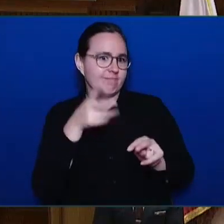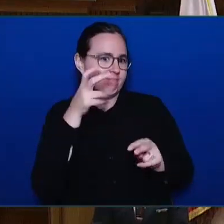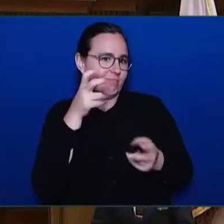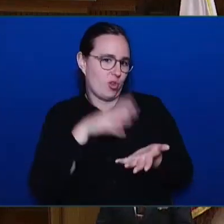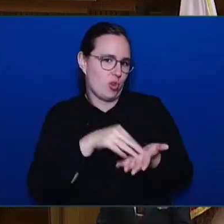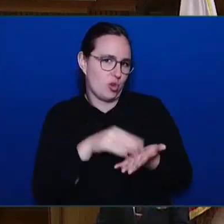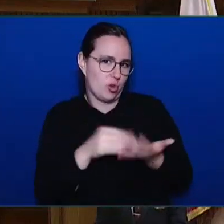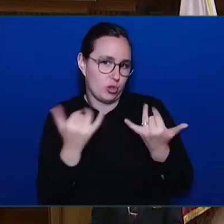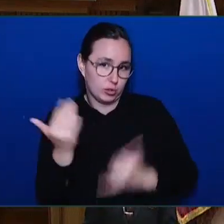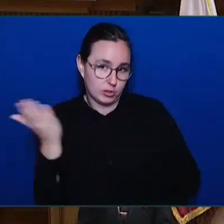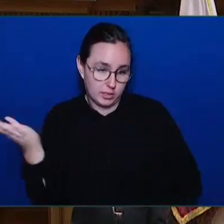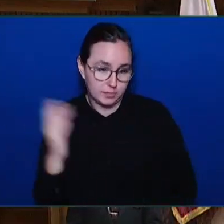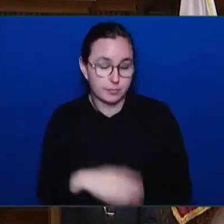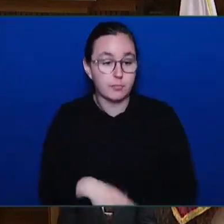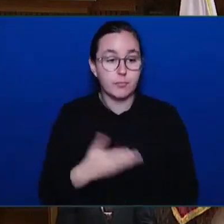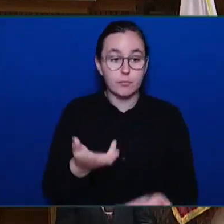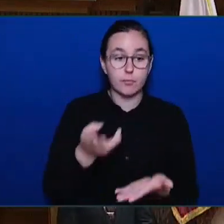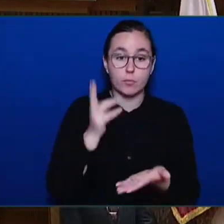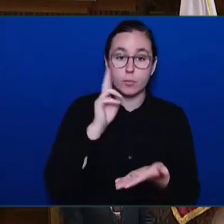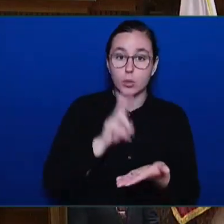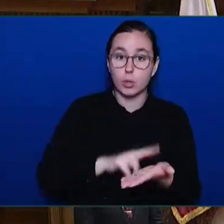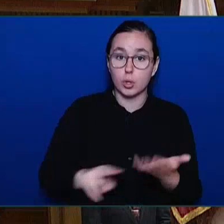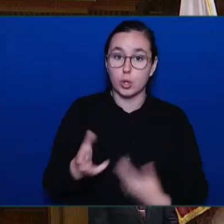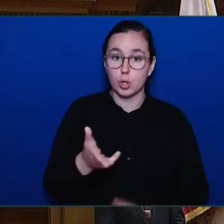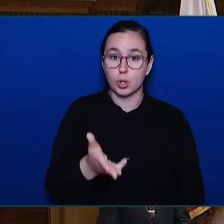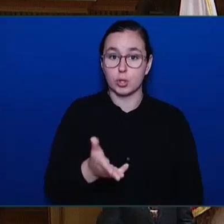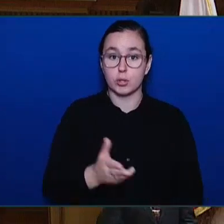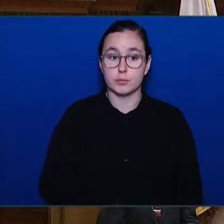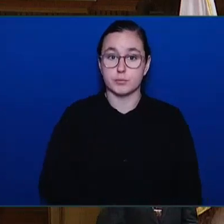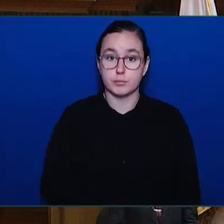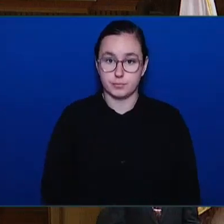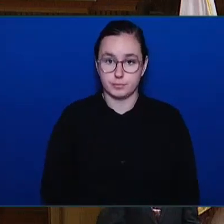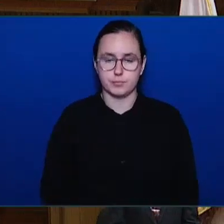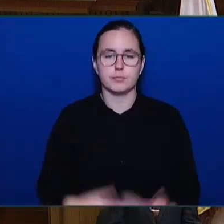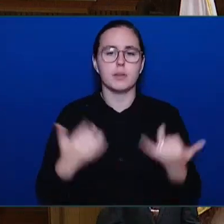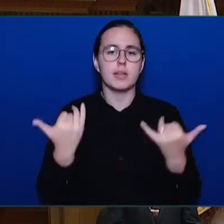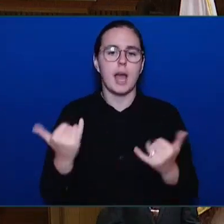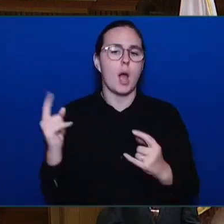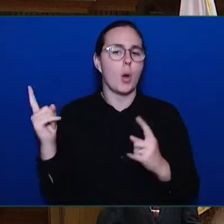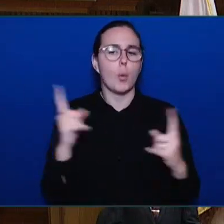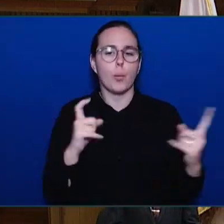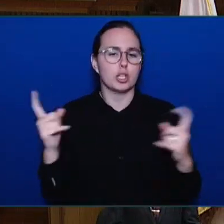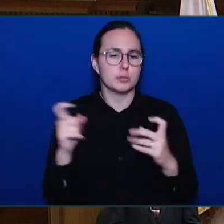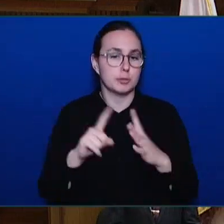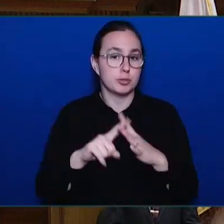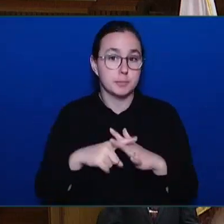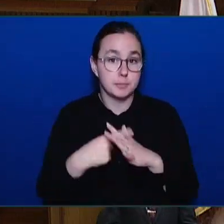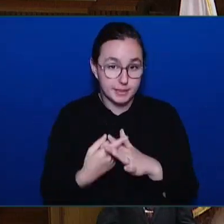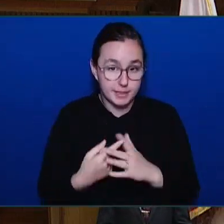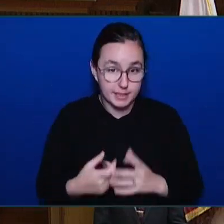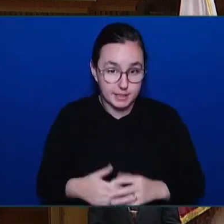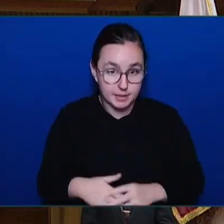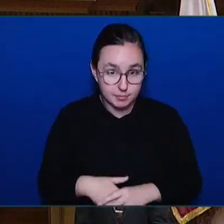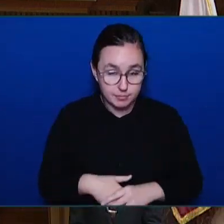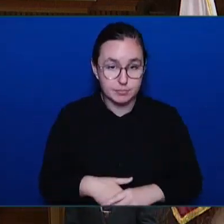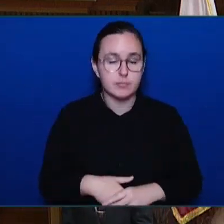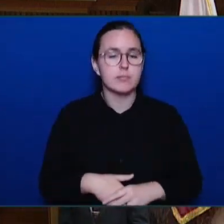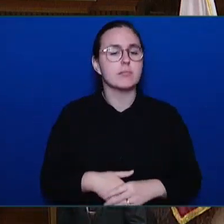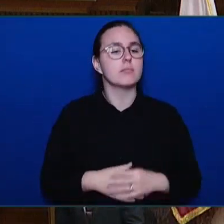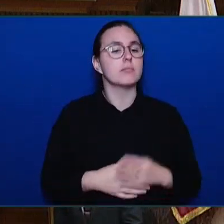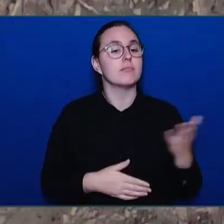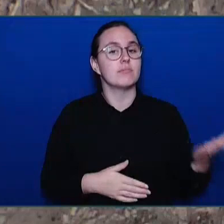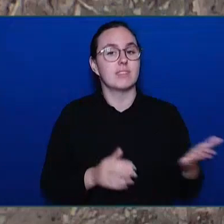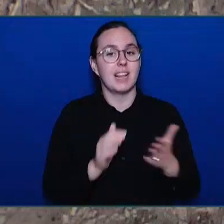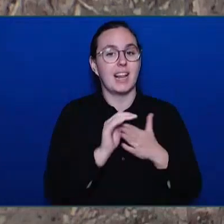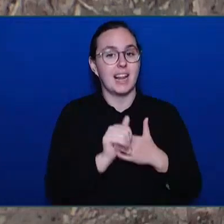Oral questions by members. Leader of the Official Opposition. Thank you, Mr. Speaker. Mr. Speaker, once again, NDP incompetence is